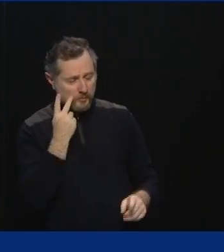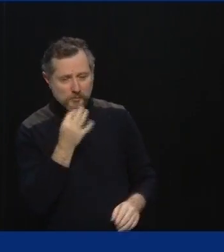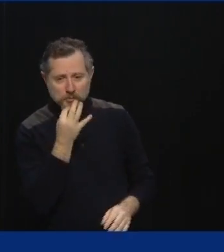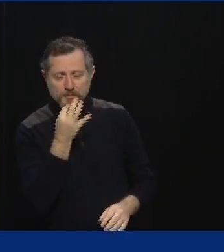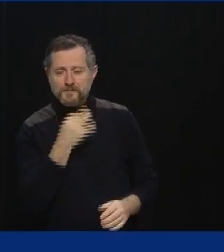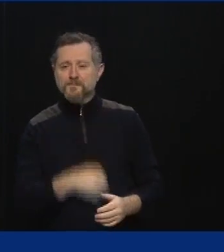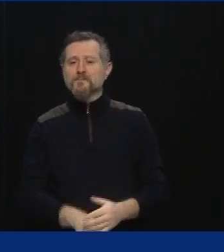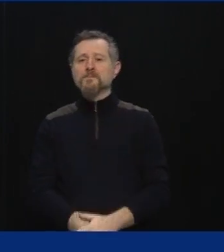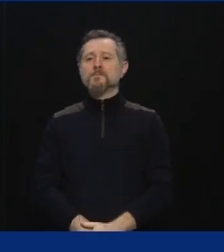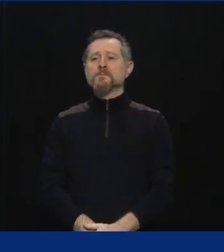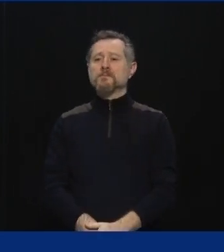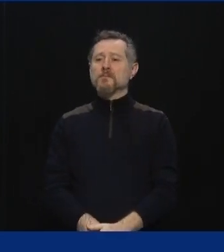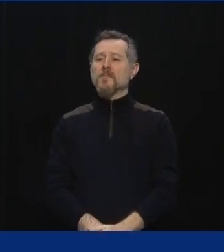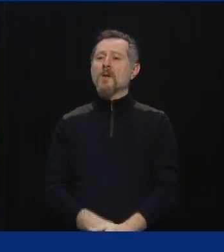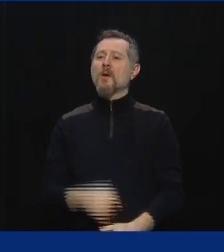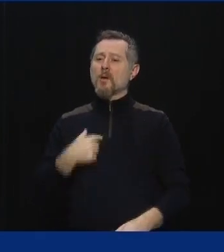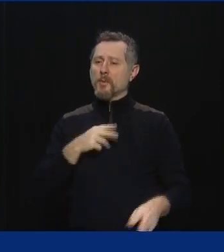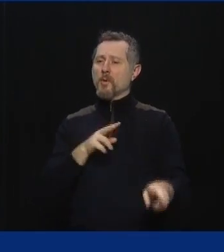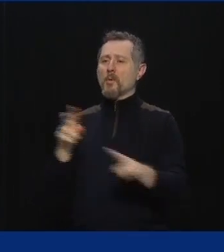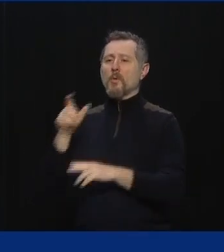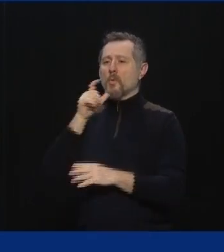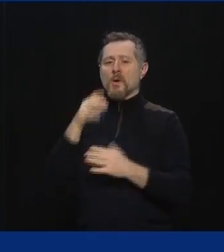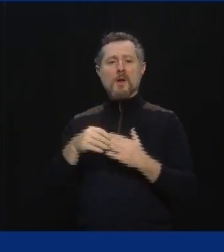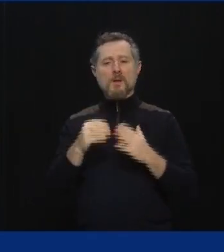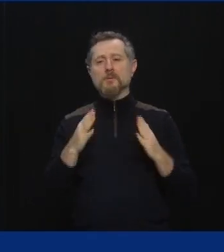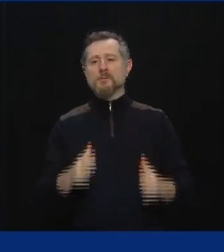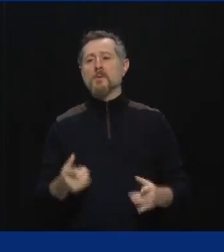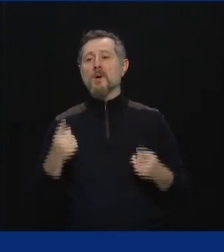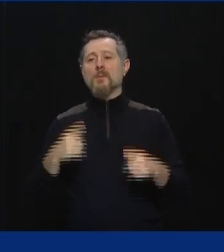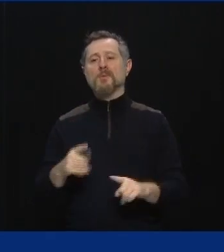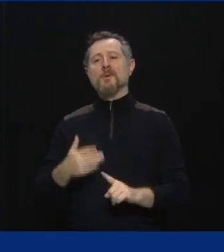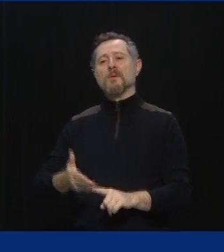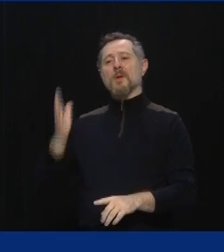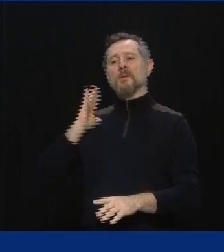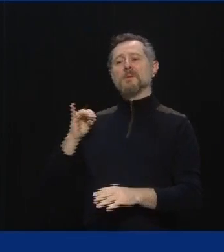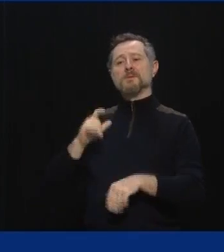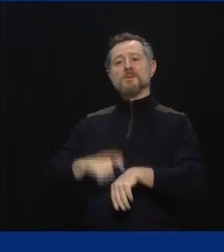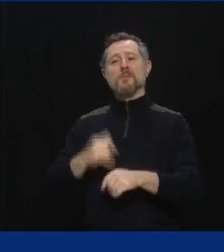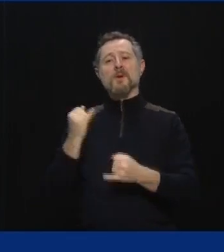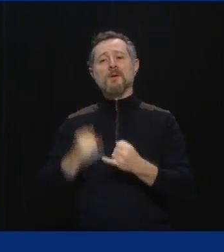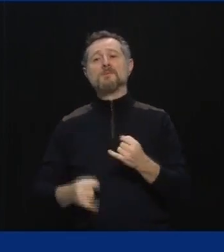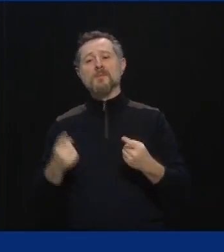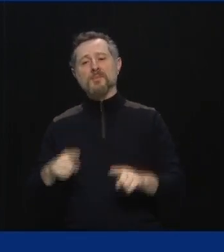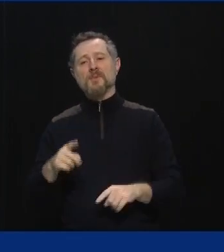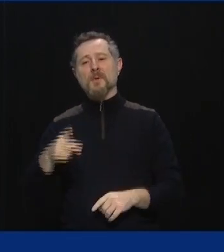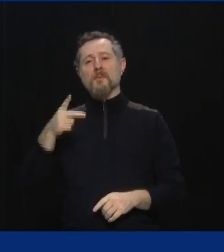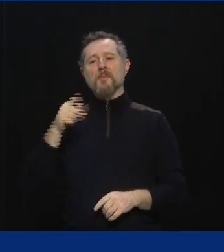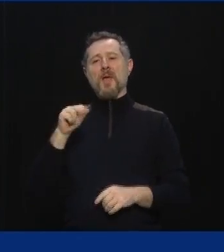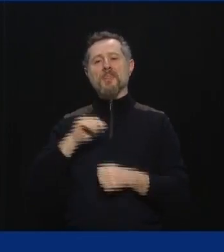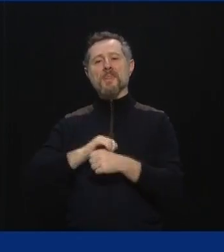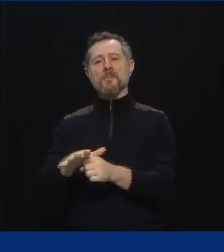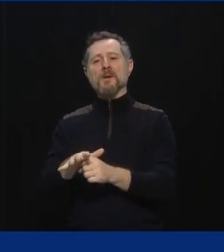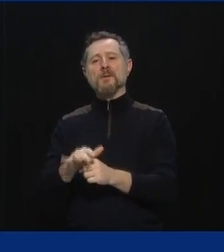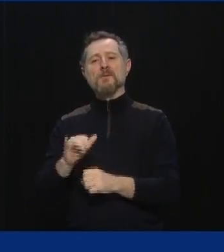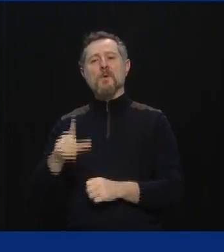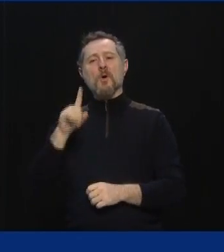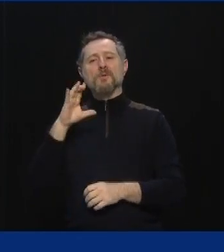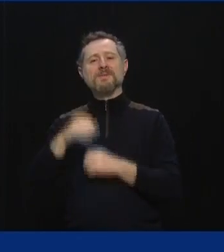and the examples of what happened during the last pandemic, 100 years ago, around the time the Port Authority was just